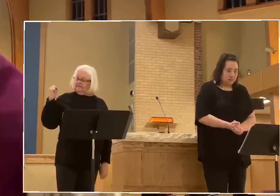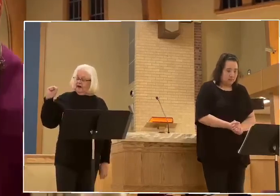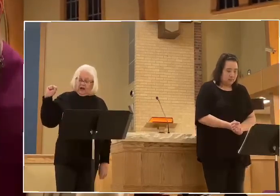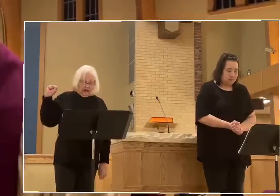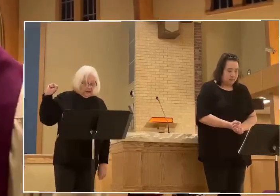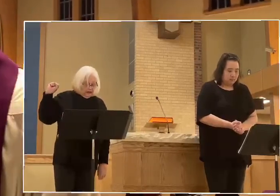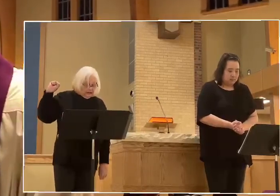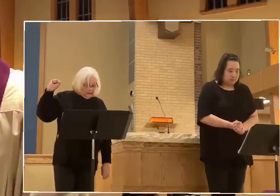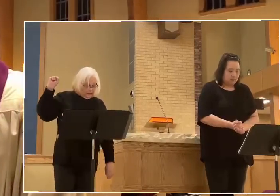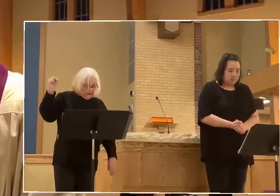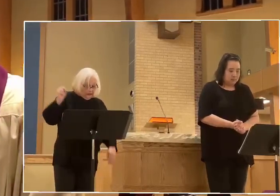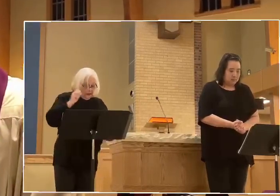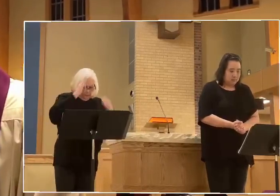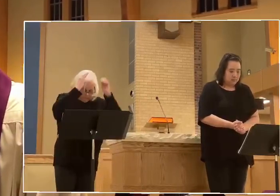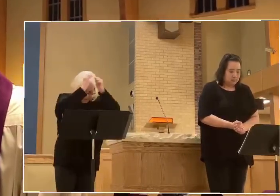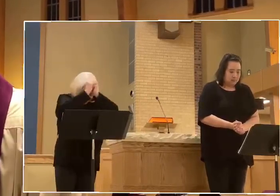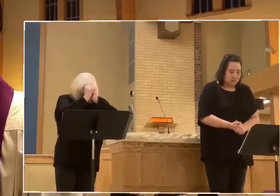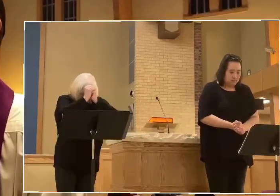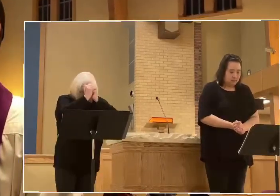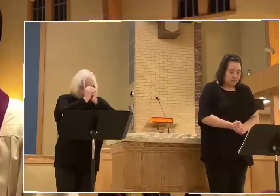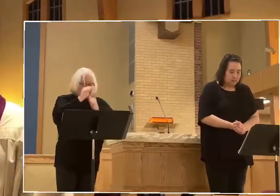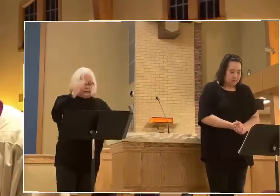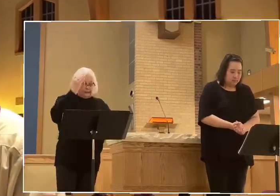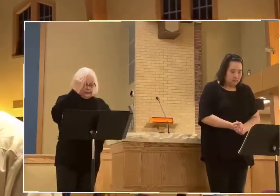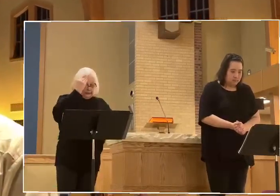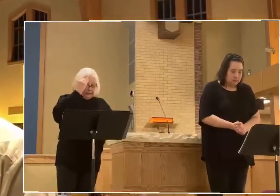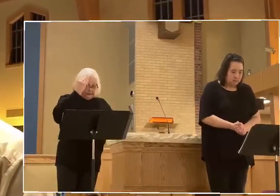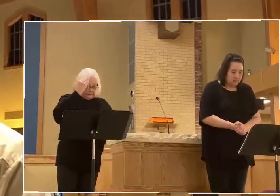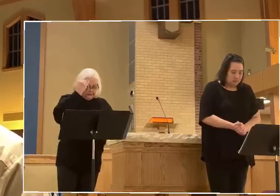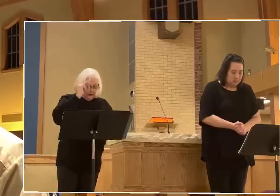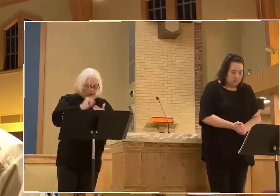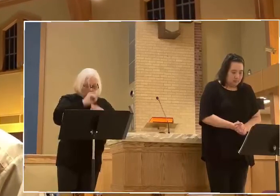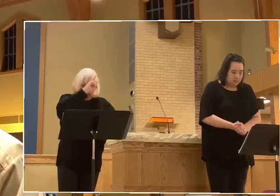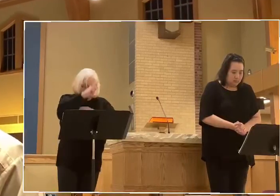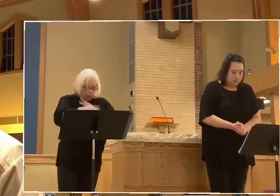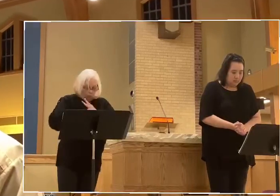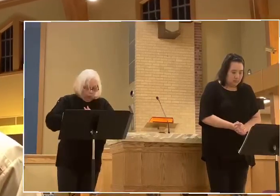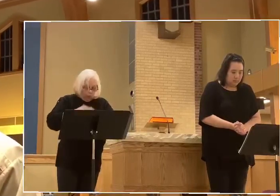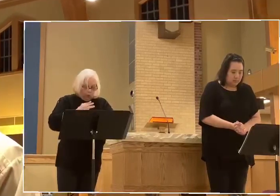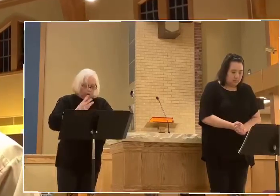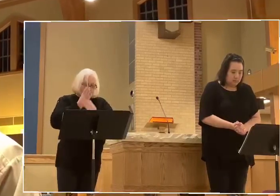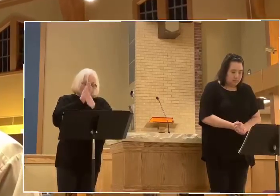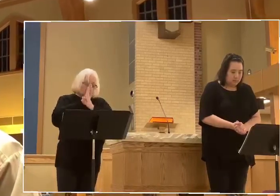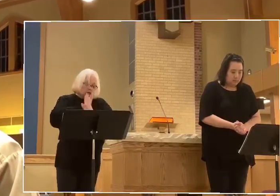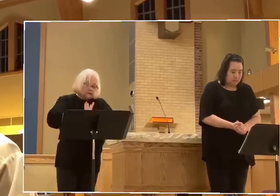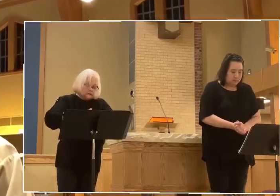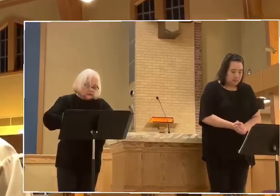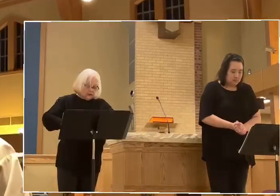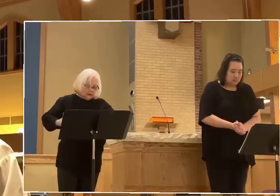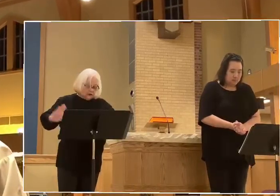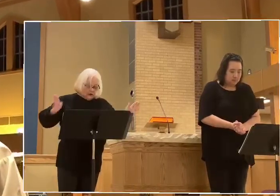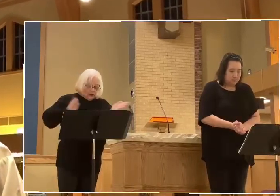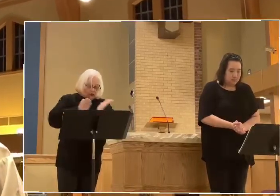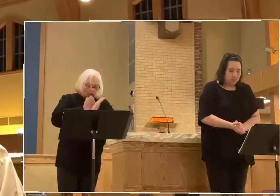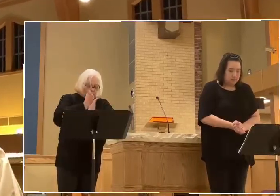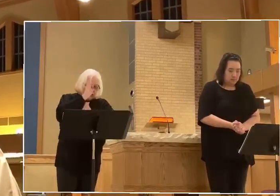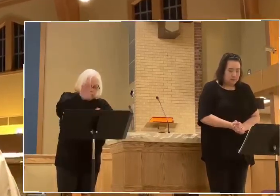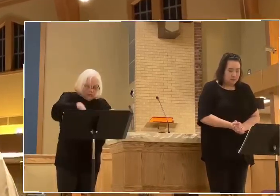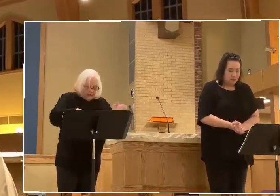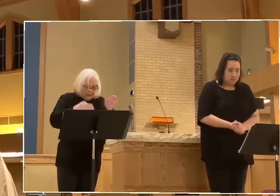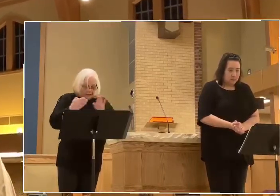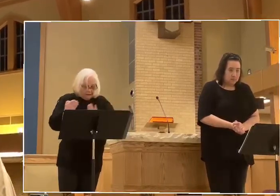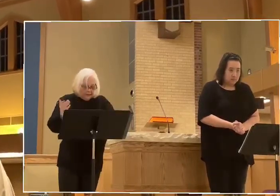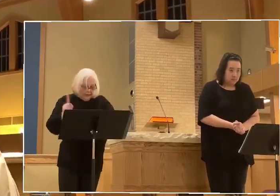defiant, bowed his head, the world was silent. Through his